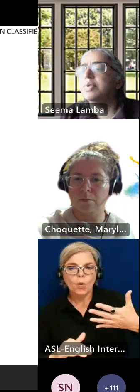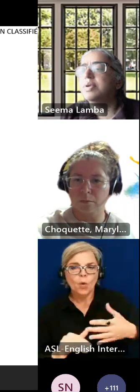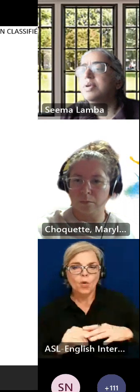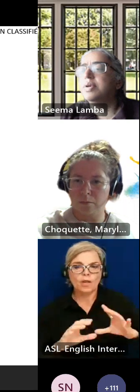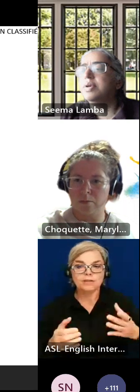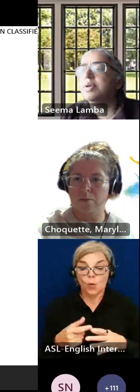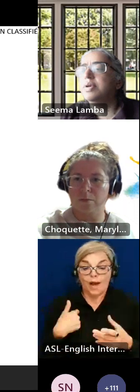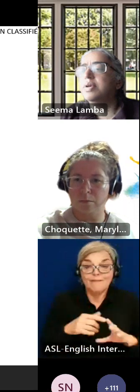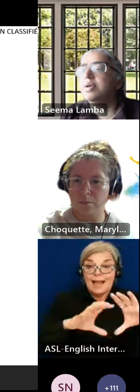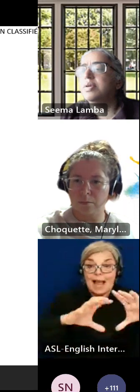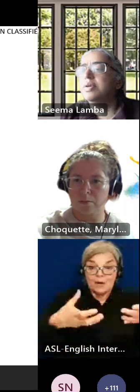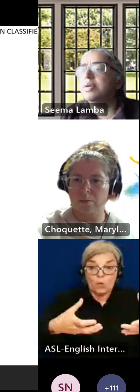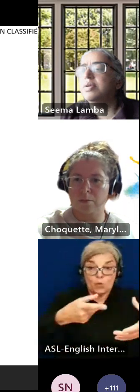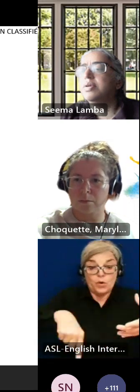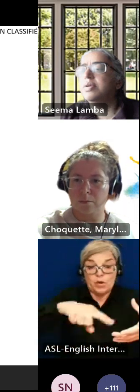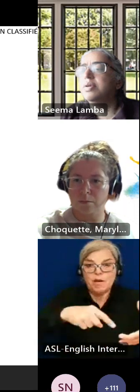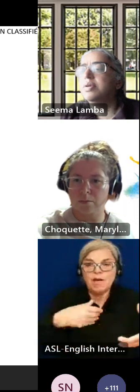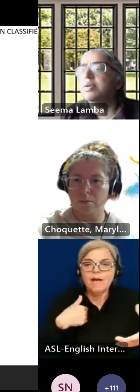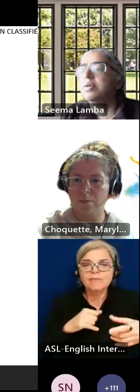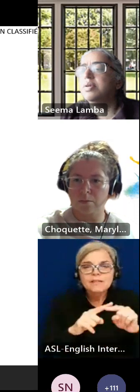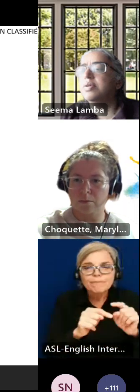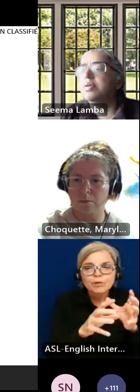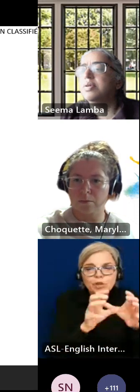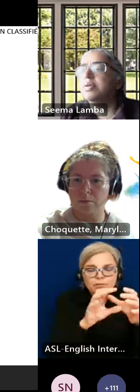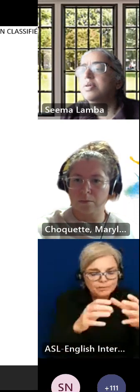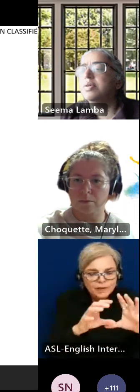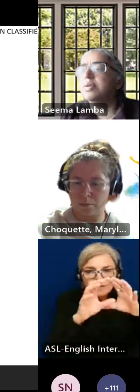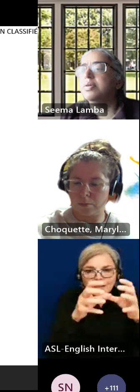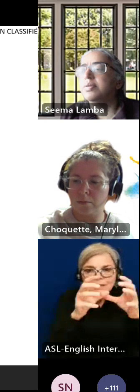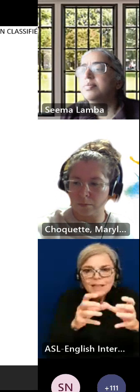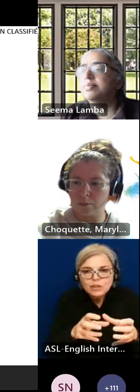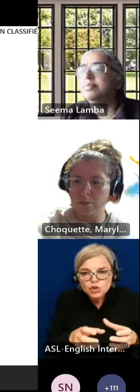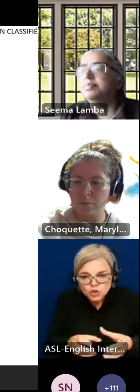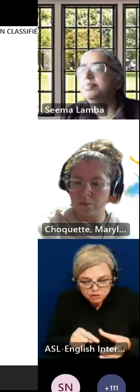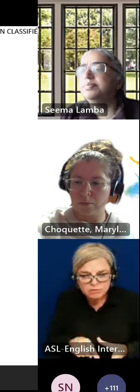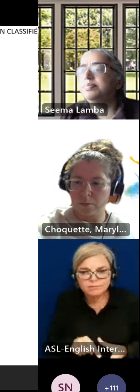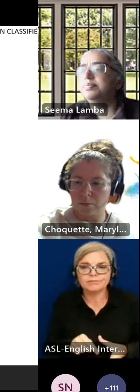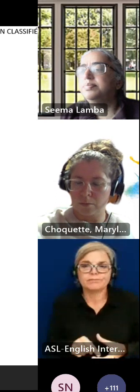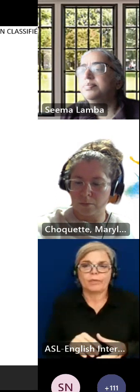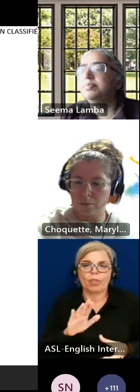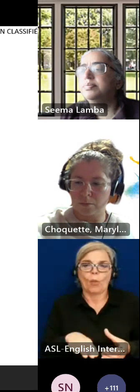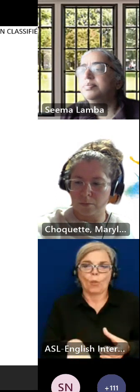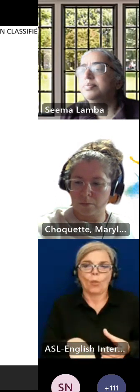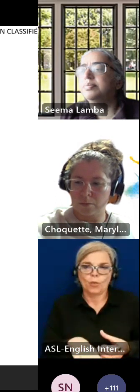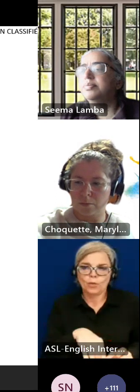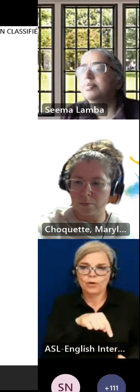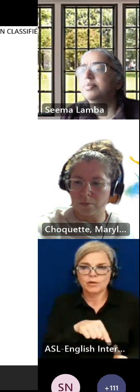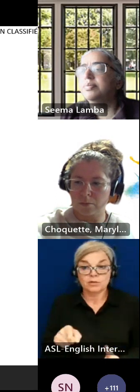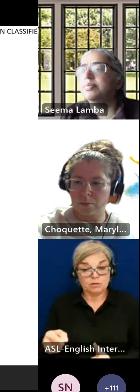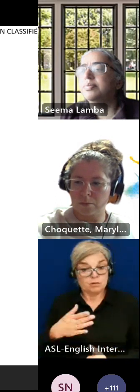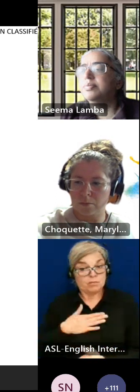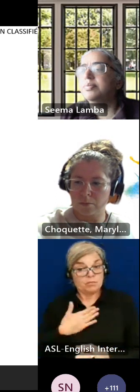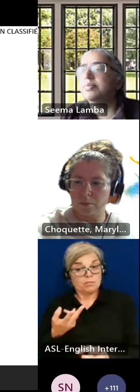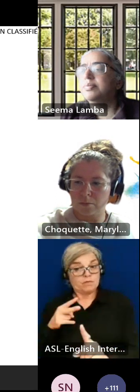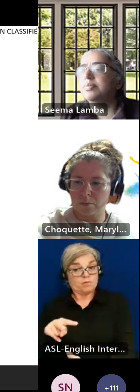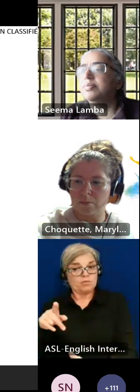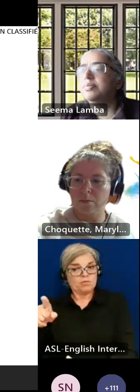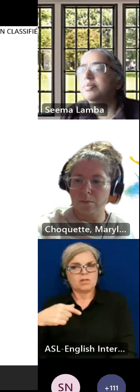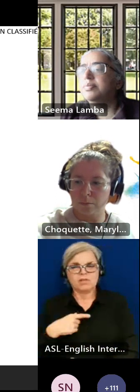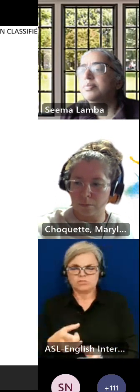category. In my view, this points directly to and provides stark evidence of systemic